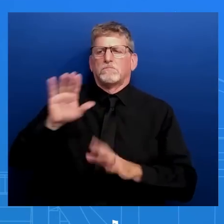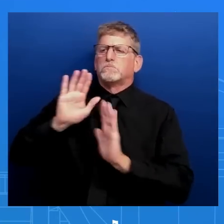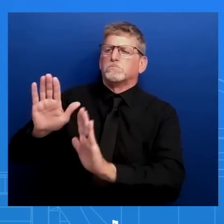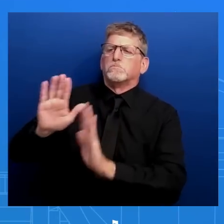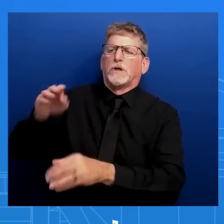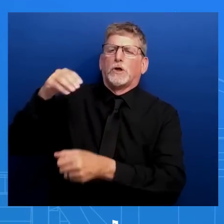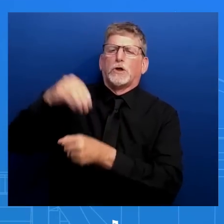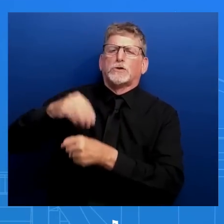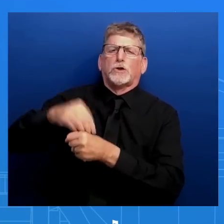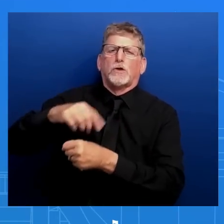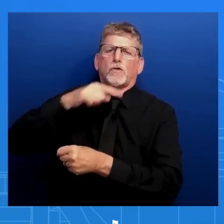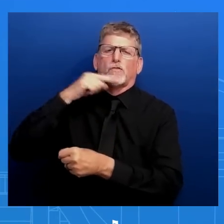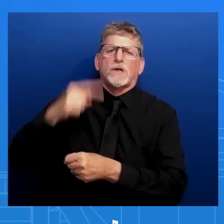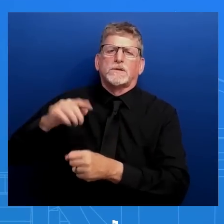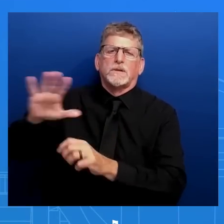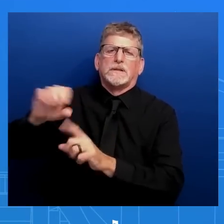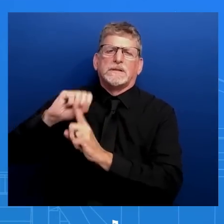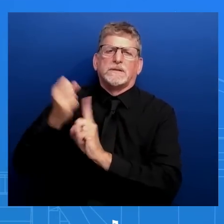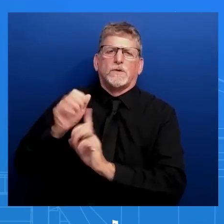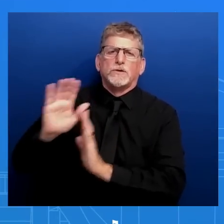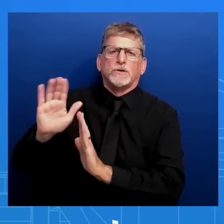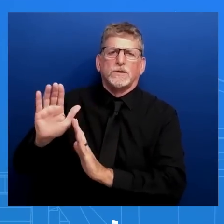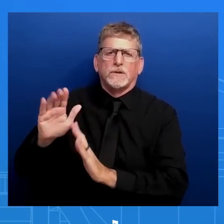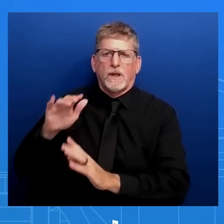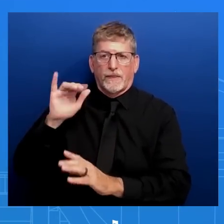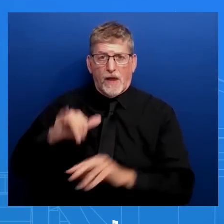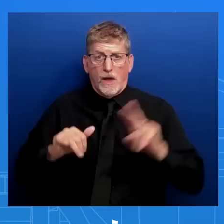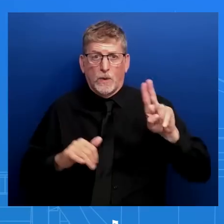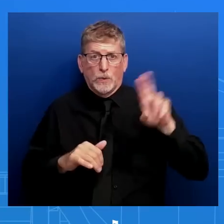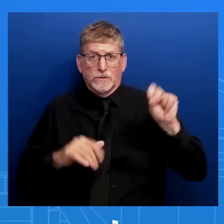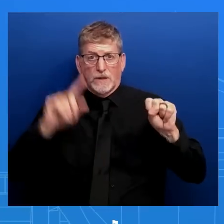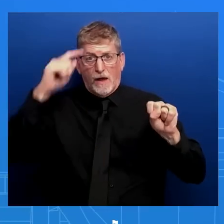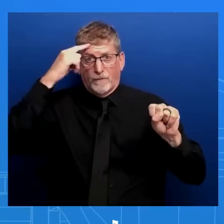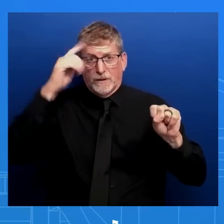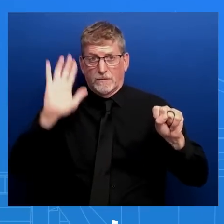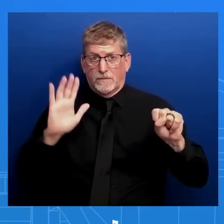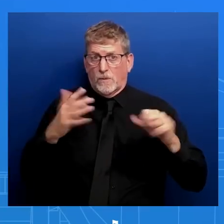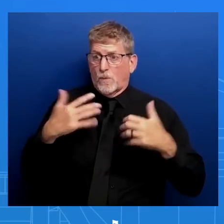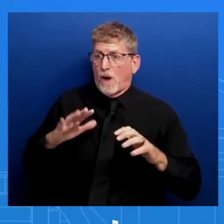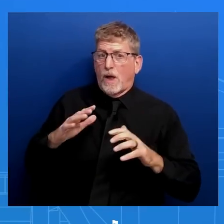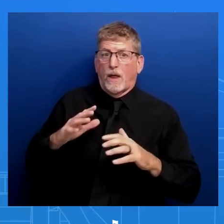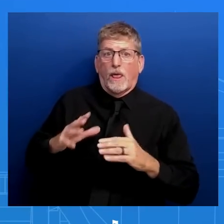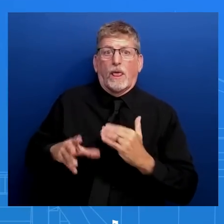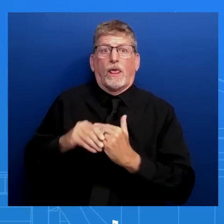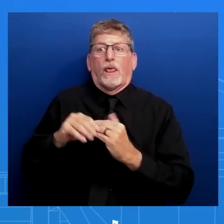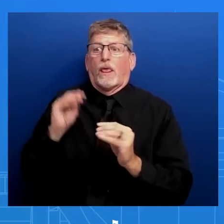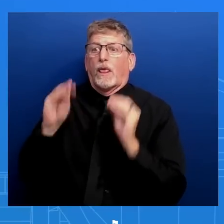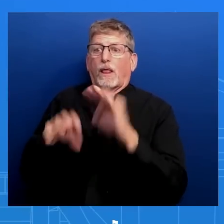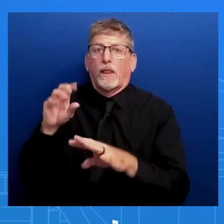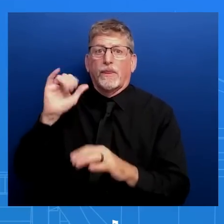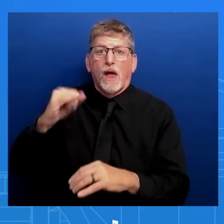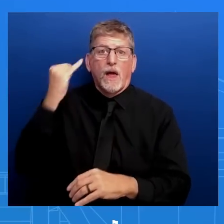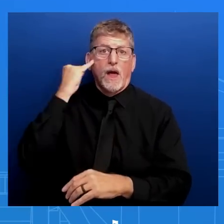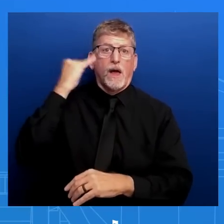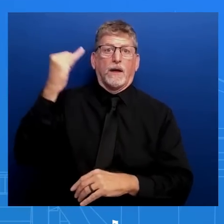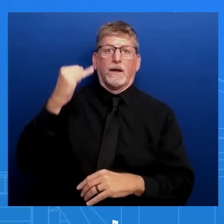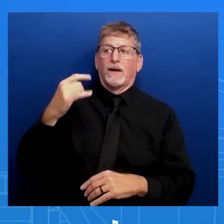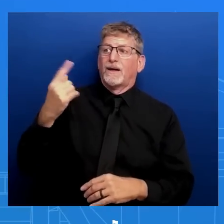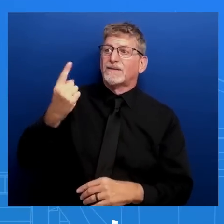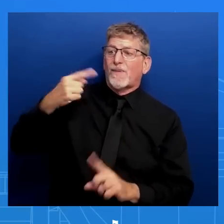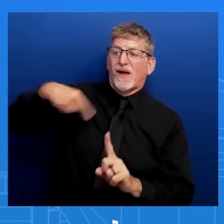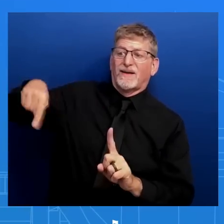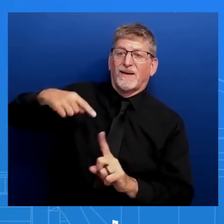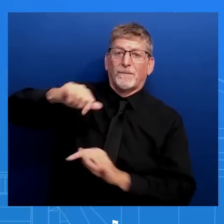avoid contributing to the notion that the U.S. was somehow behind this, or does the White House simply not have an assessment at this moment of his grip on